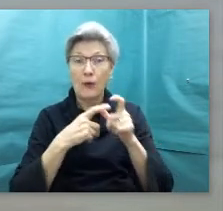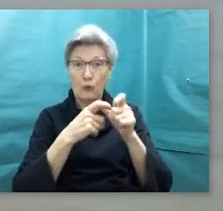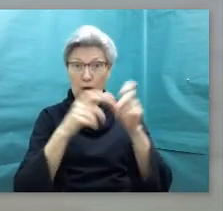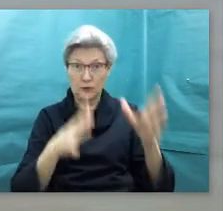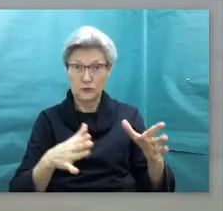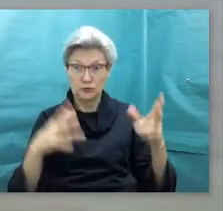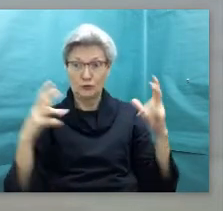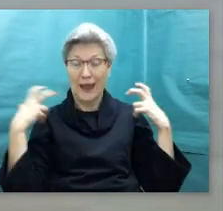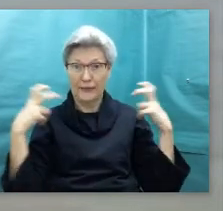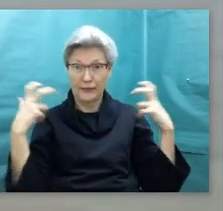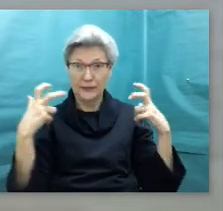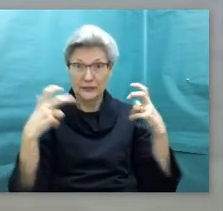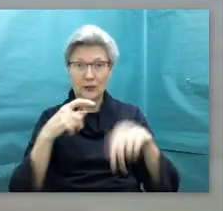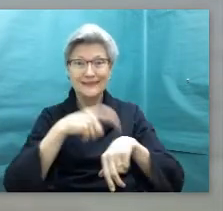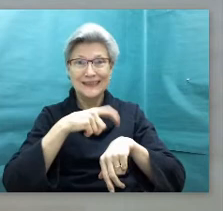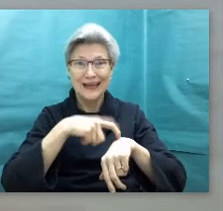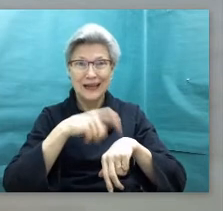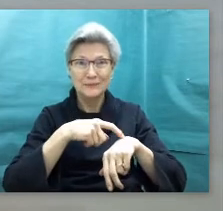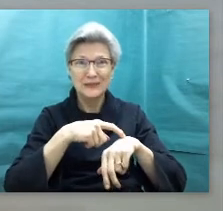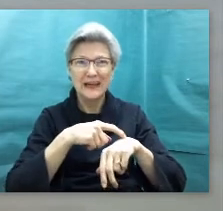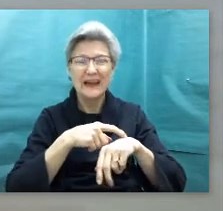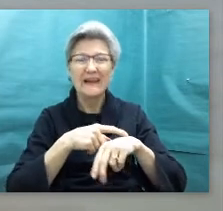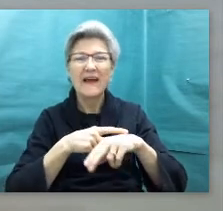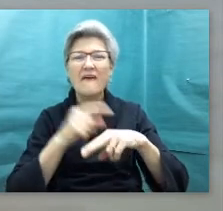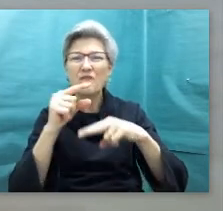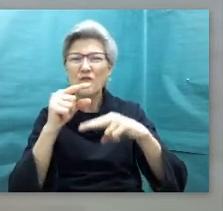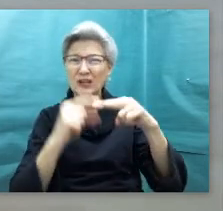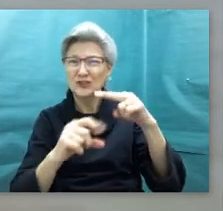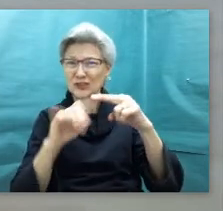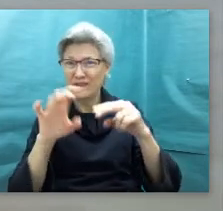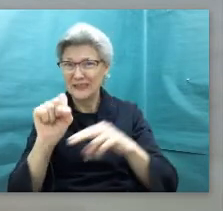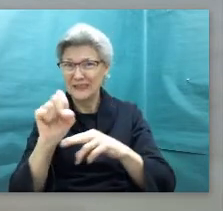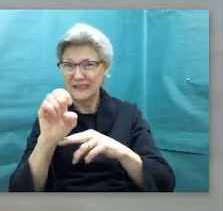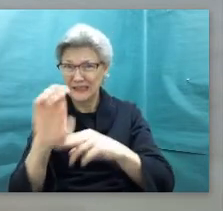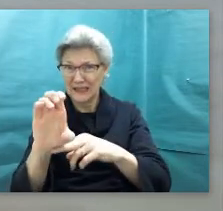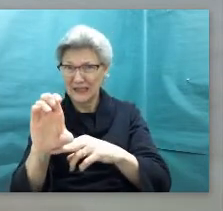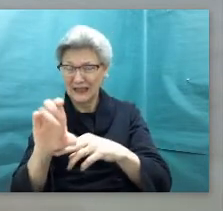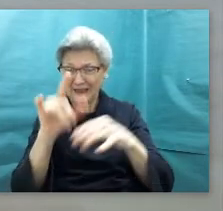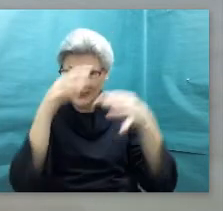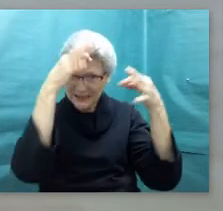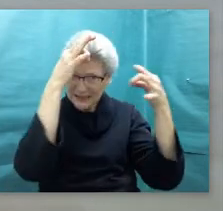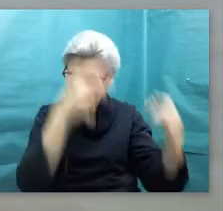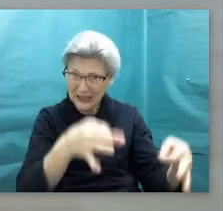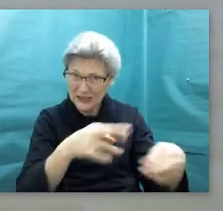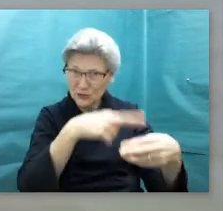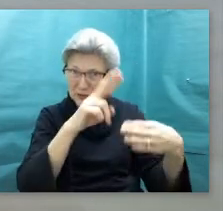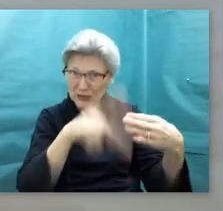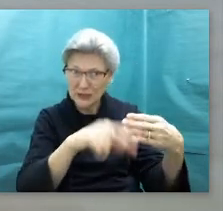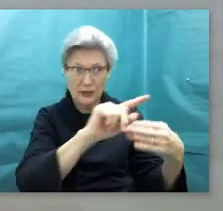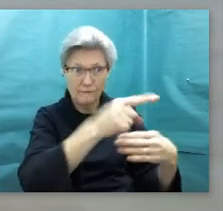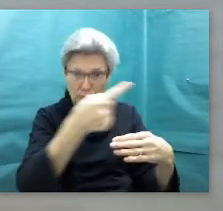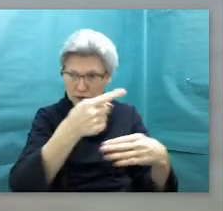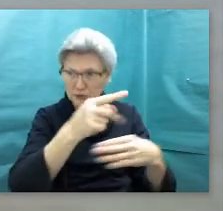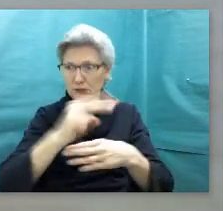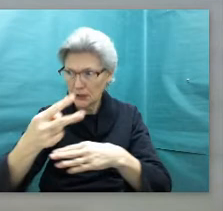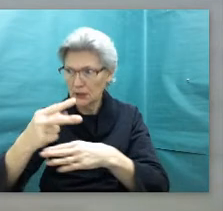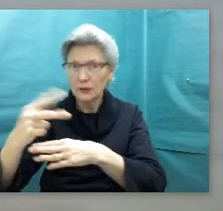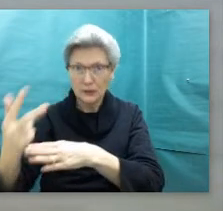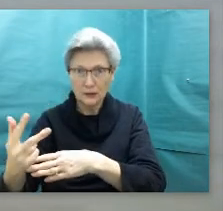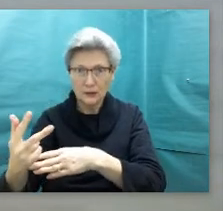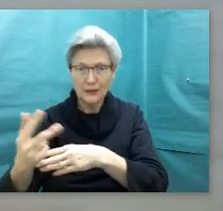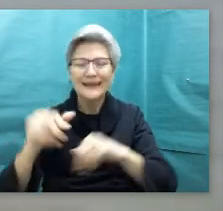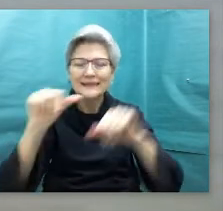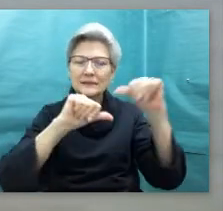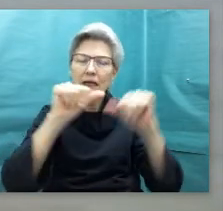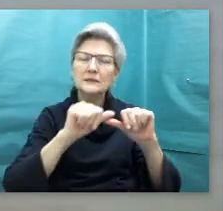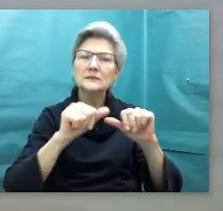of a second, and then those times are compared to determine the results. Scientists record and compare